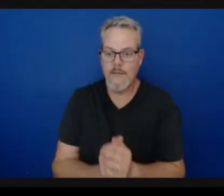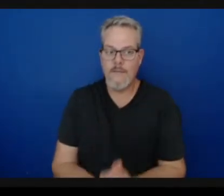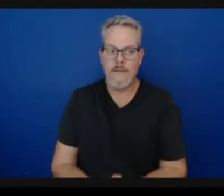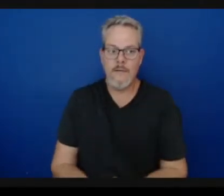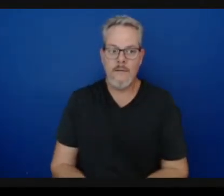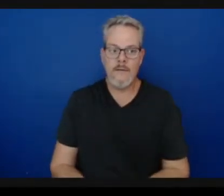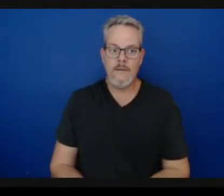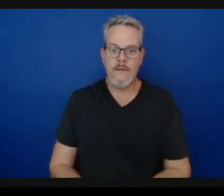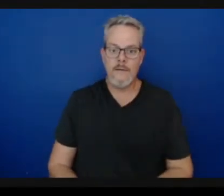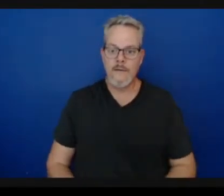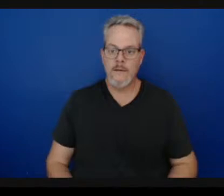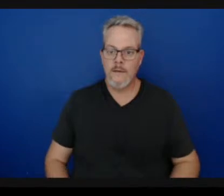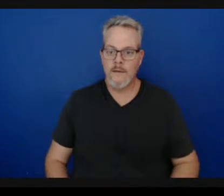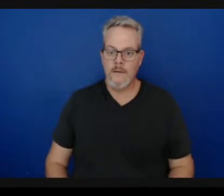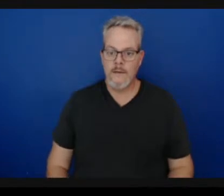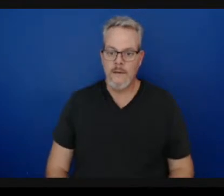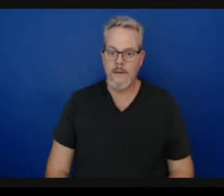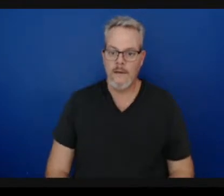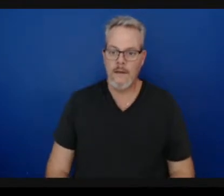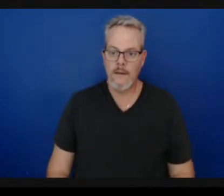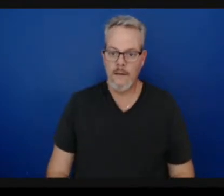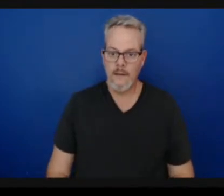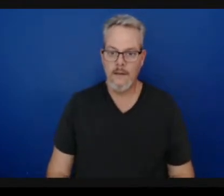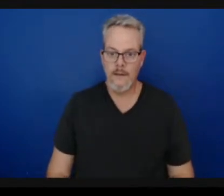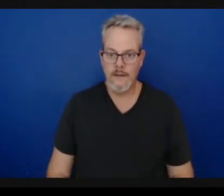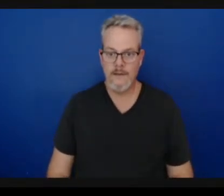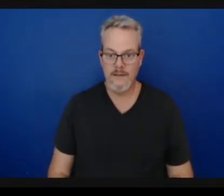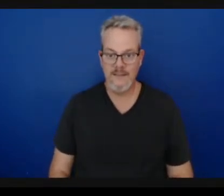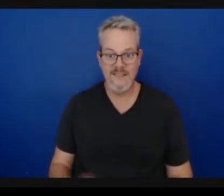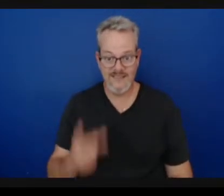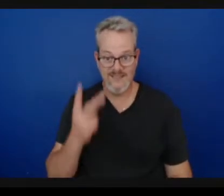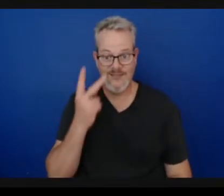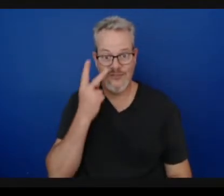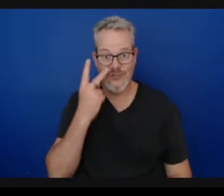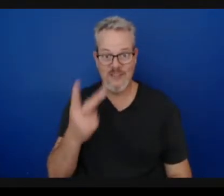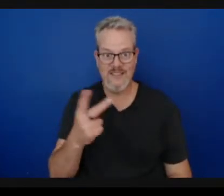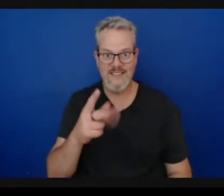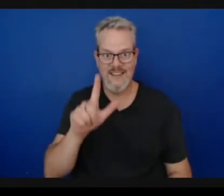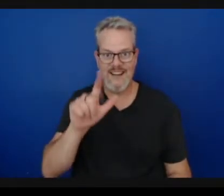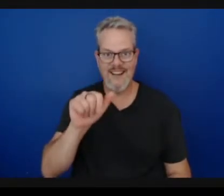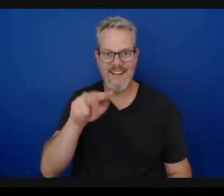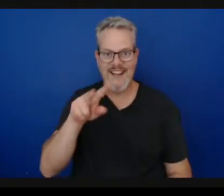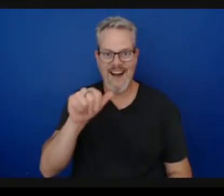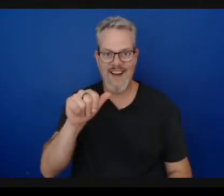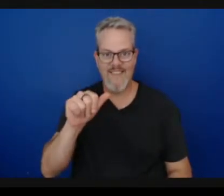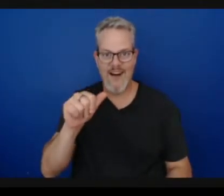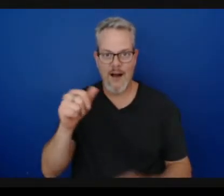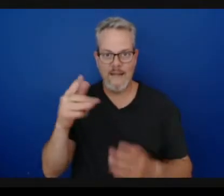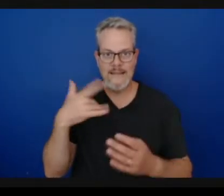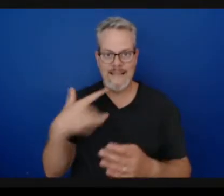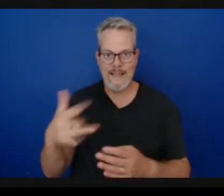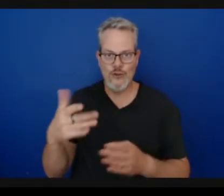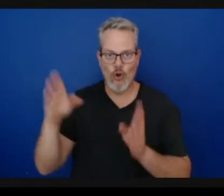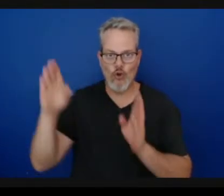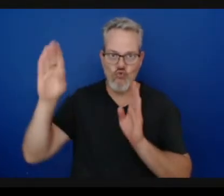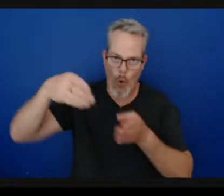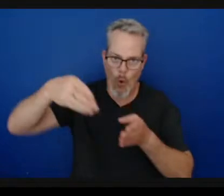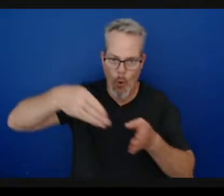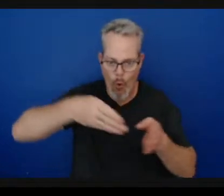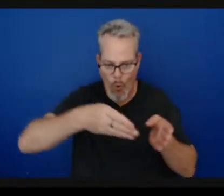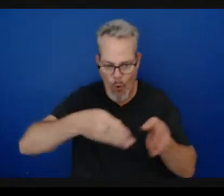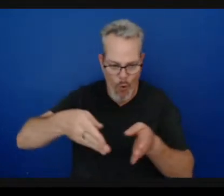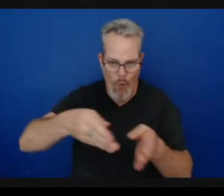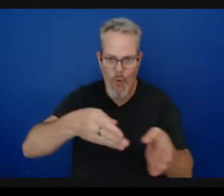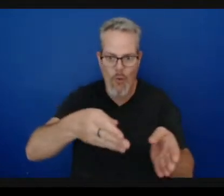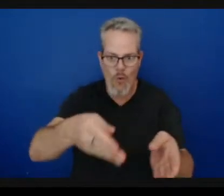And yeah, so this is another one of these lava going down the roads. Lava seemed to be attracted to roads then too, Dane. Coming down those cane roads, and of course there was such